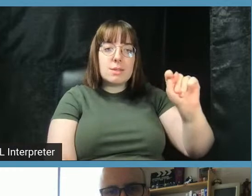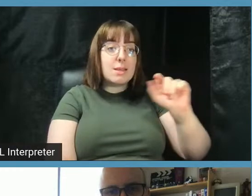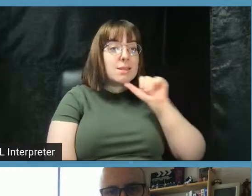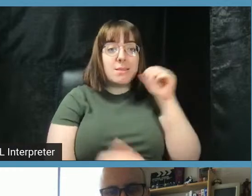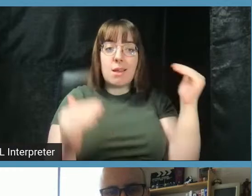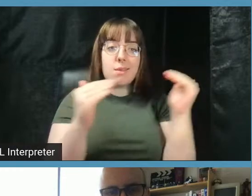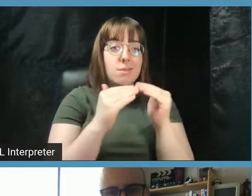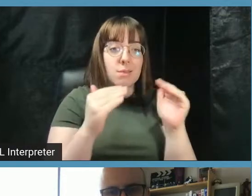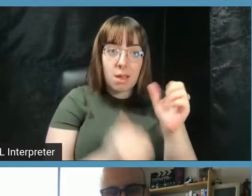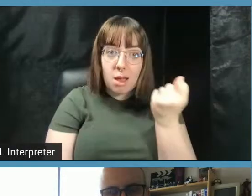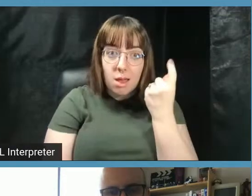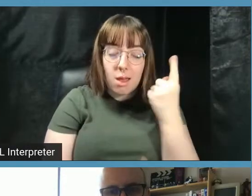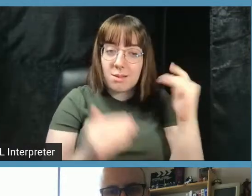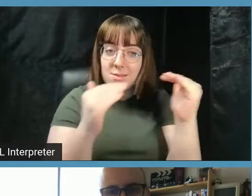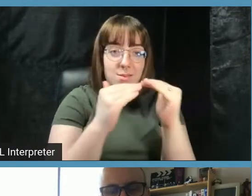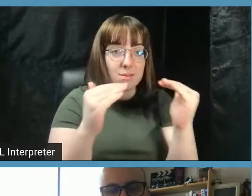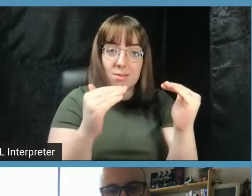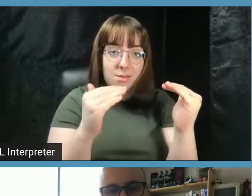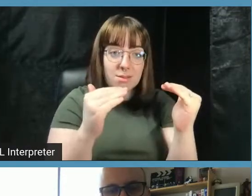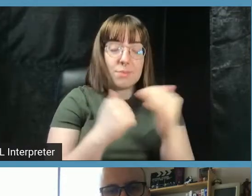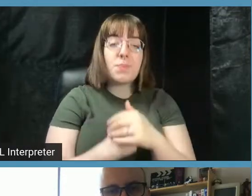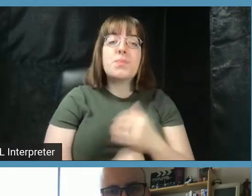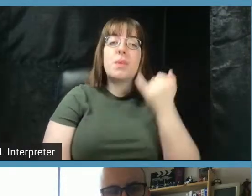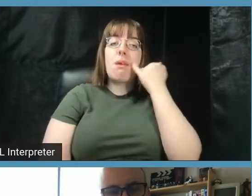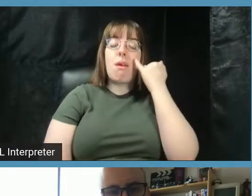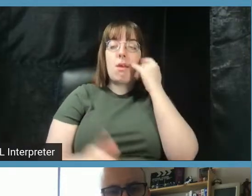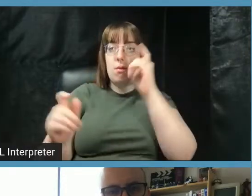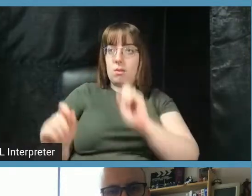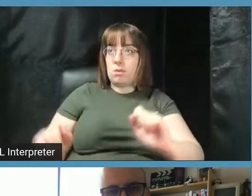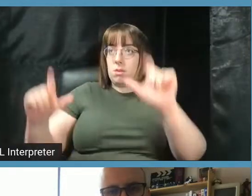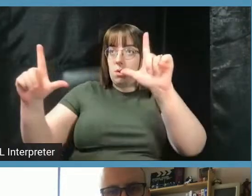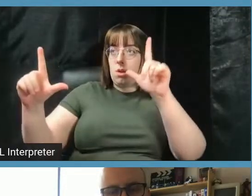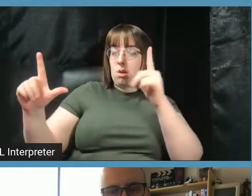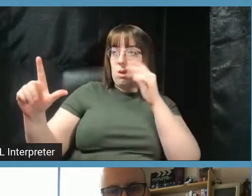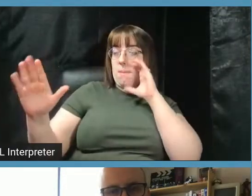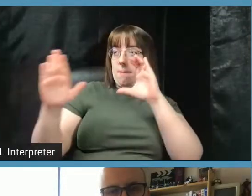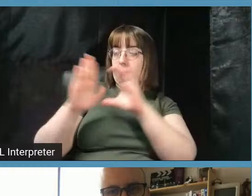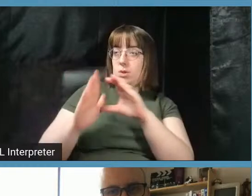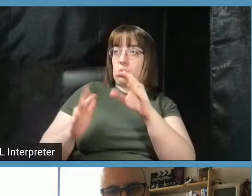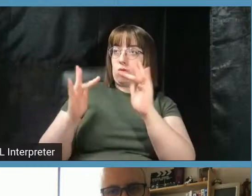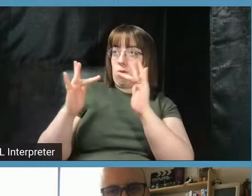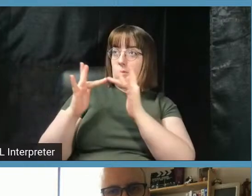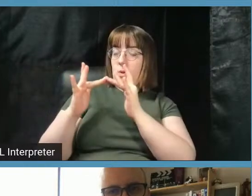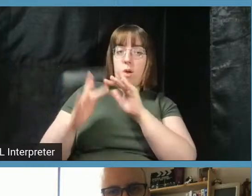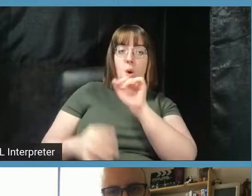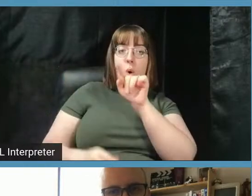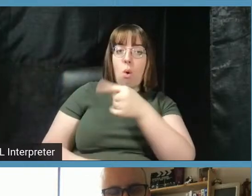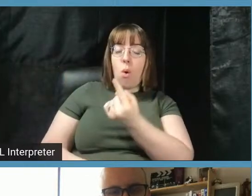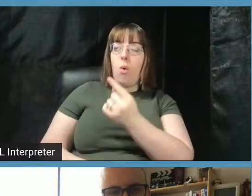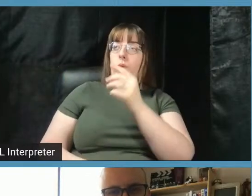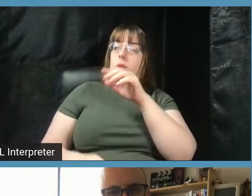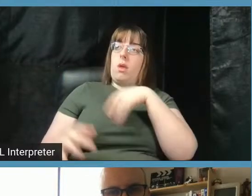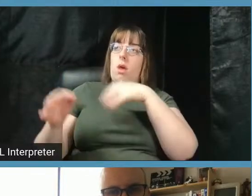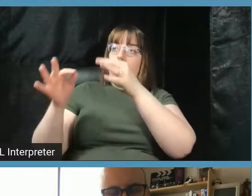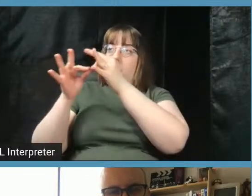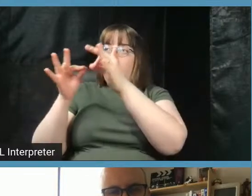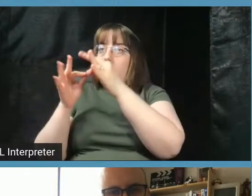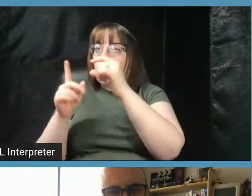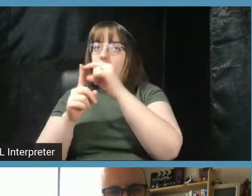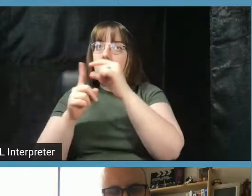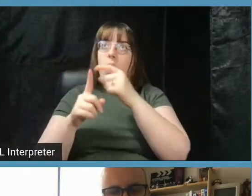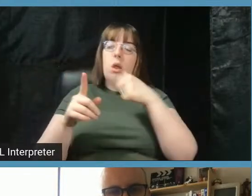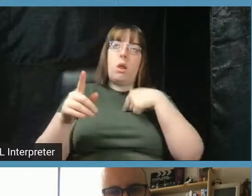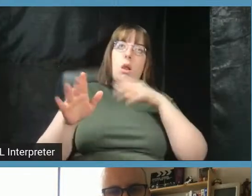equivalent, because if you are displaying an image of a website, there's not only text on there, there are components and headings